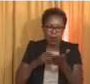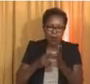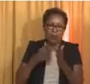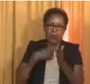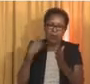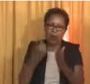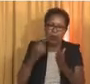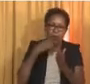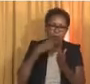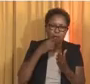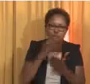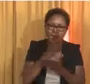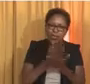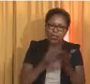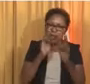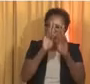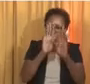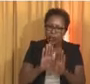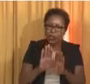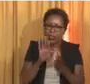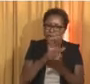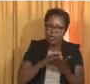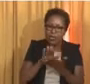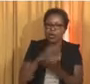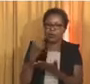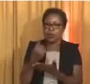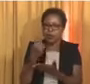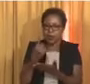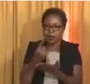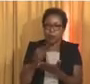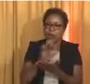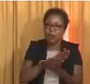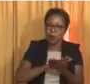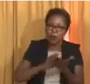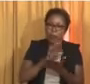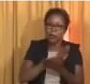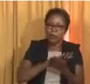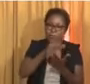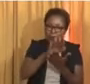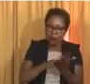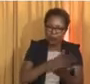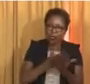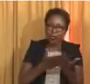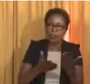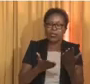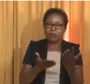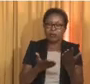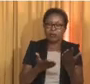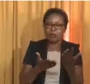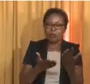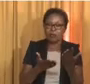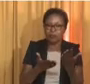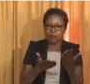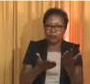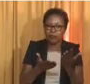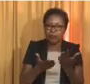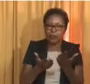my findings in perspective. The basic structure doctrine first received judicial recognition